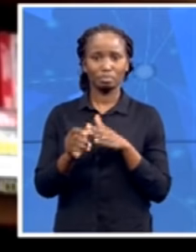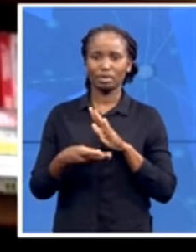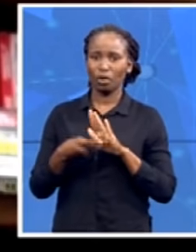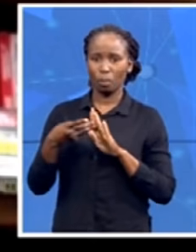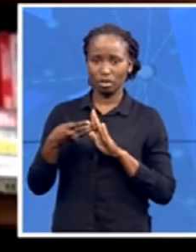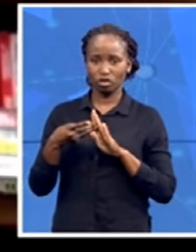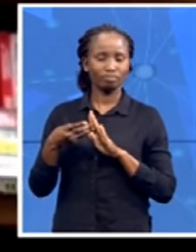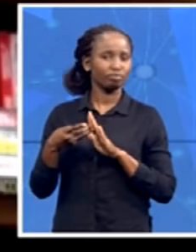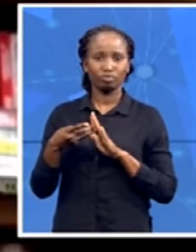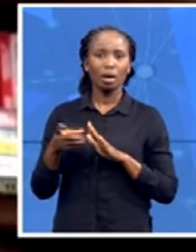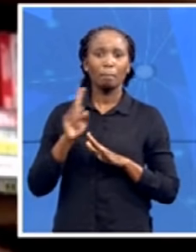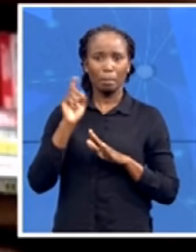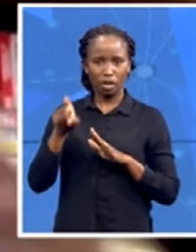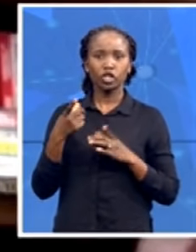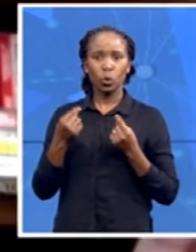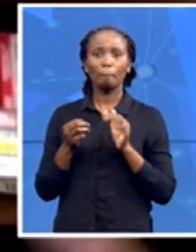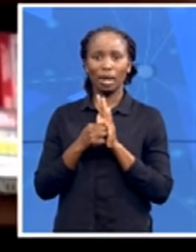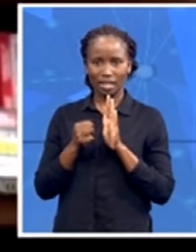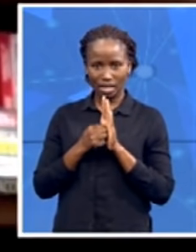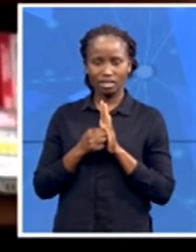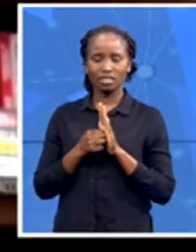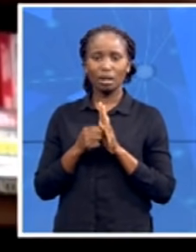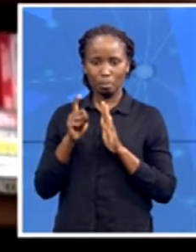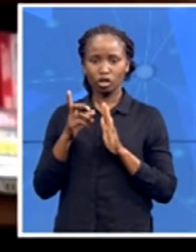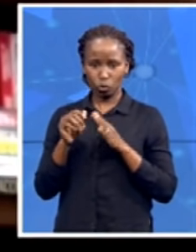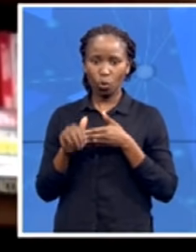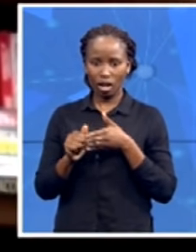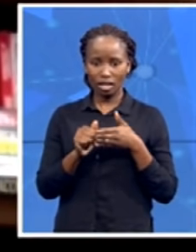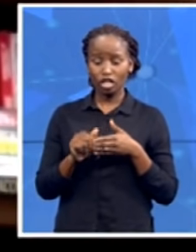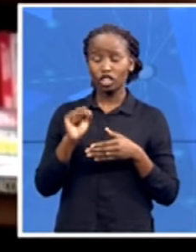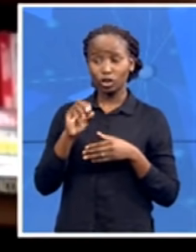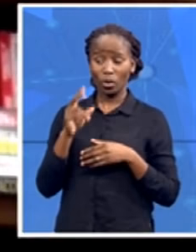forces. So that is an antithesis of that.